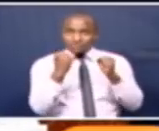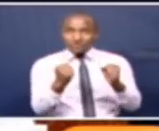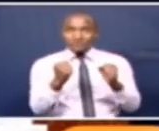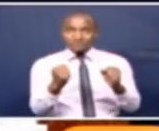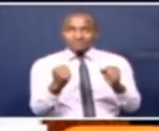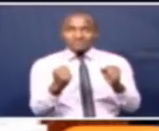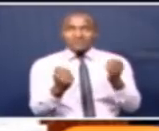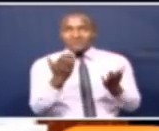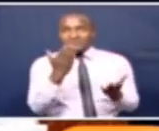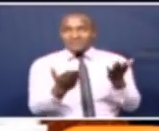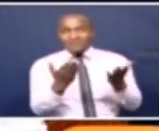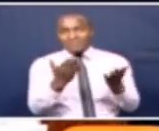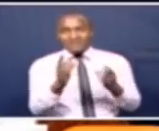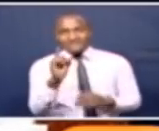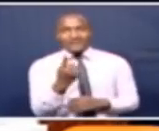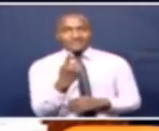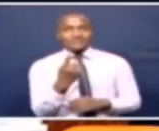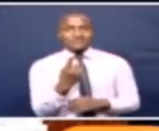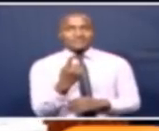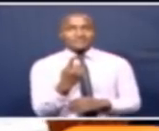I might be the first